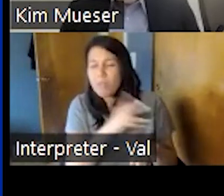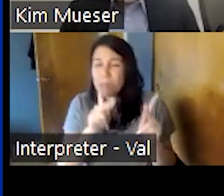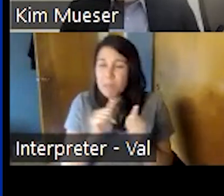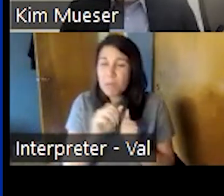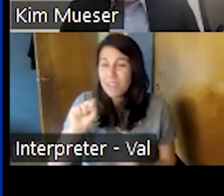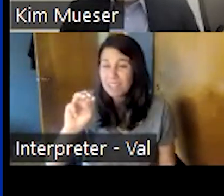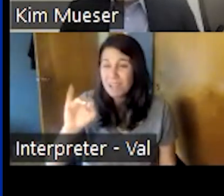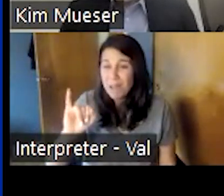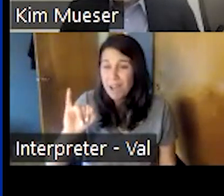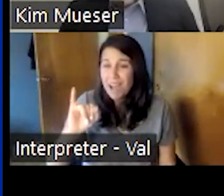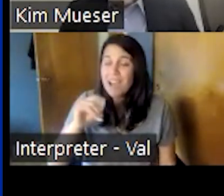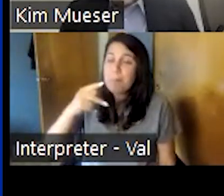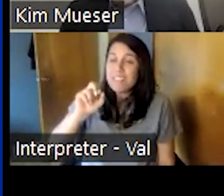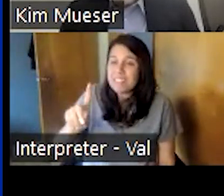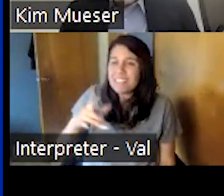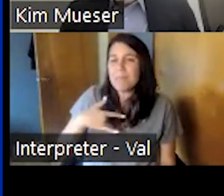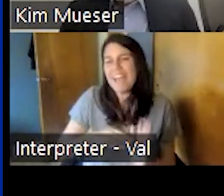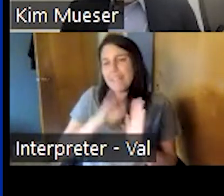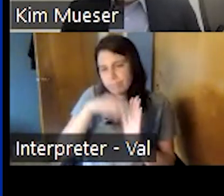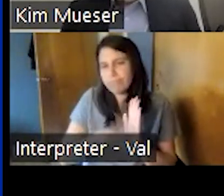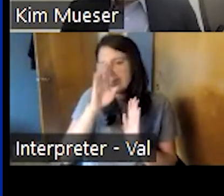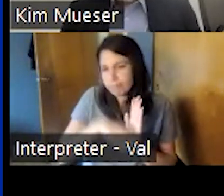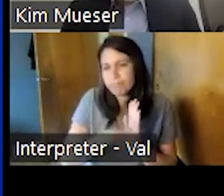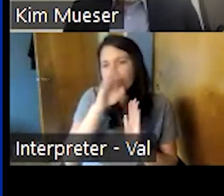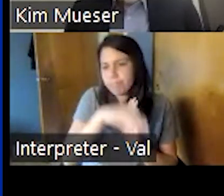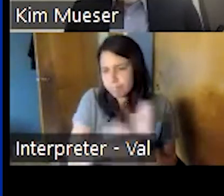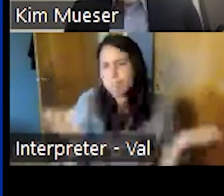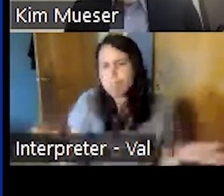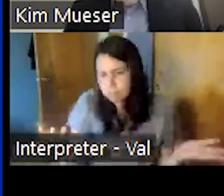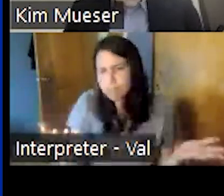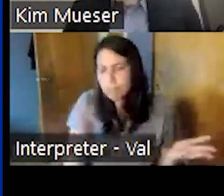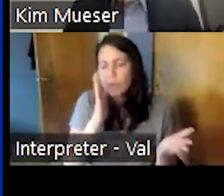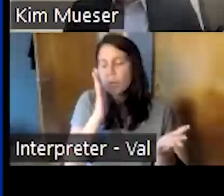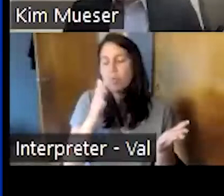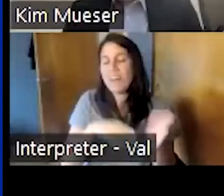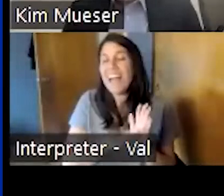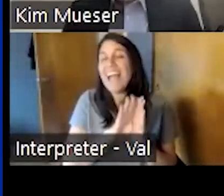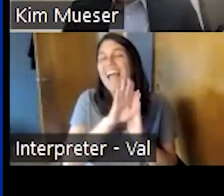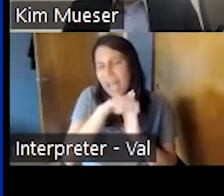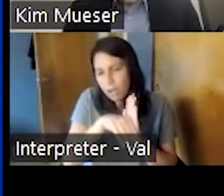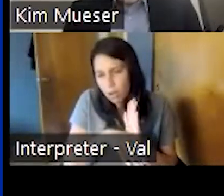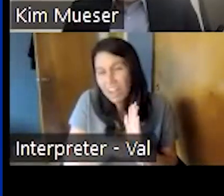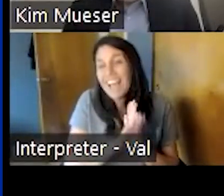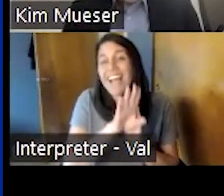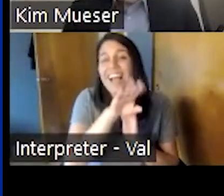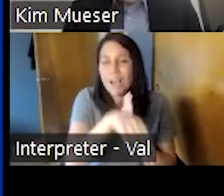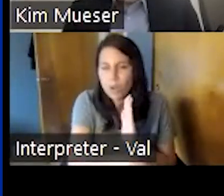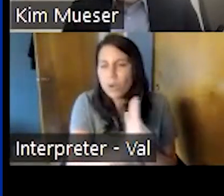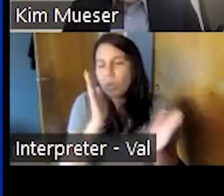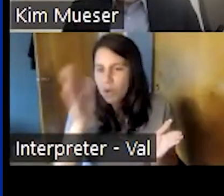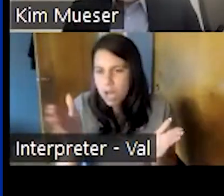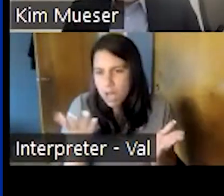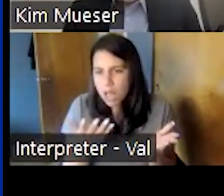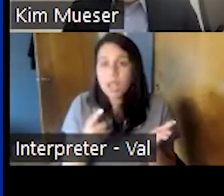illness, PTSD is a fluctuating disorder with symptoms coming and going in relative severity, and people sometimes